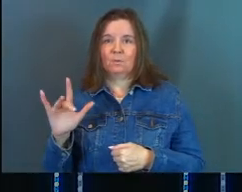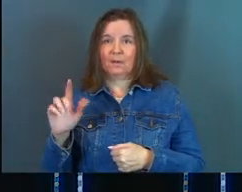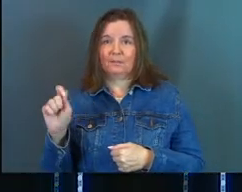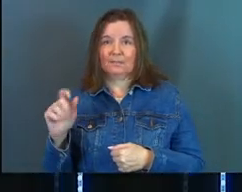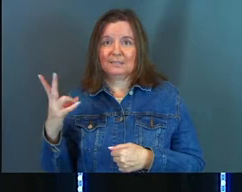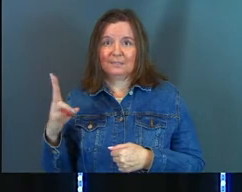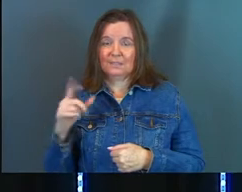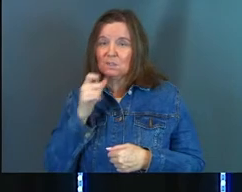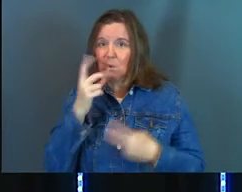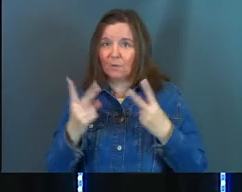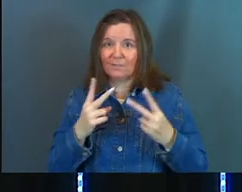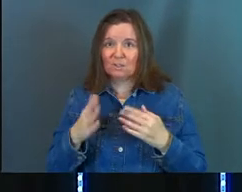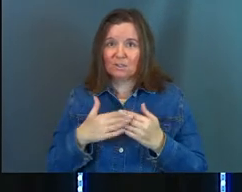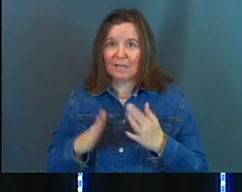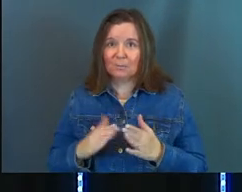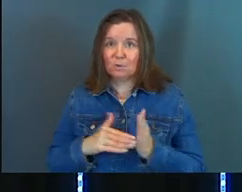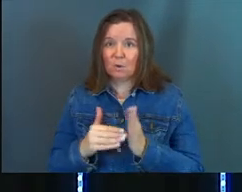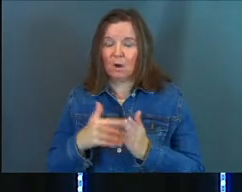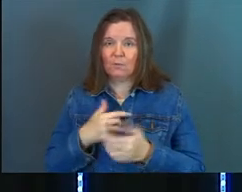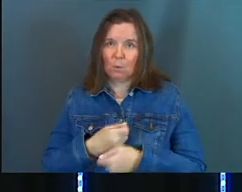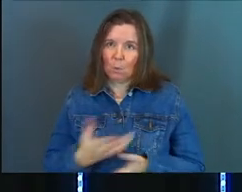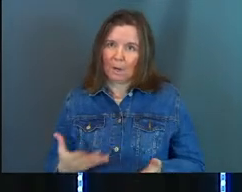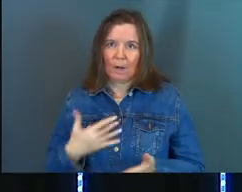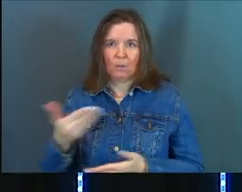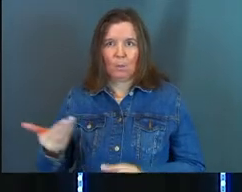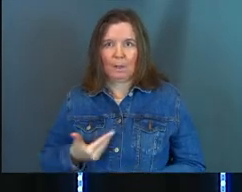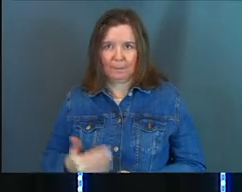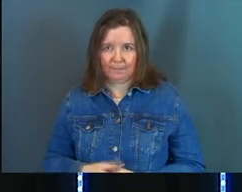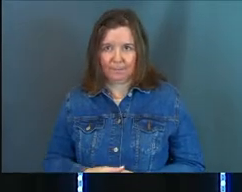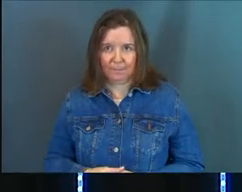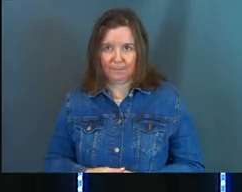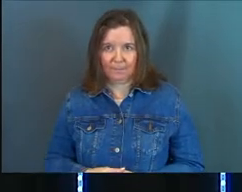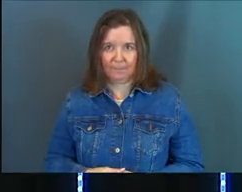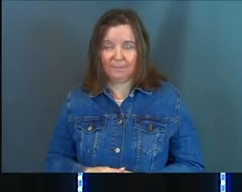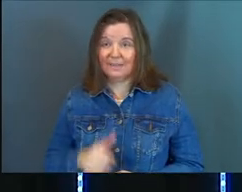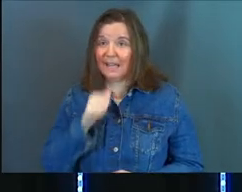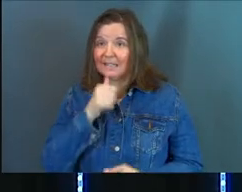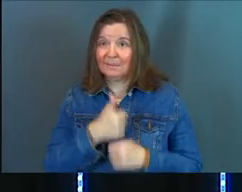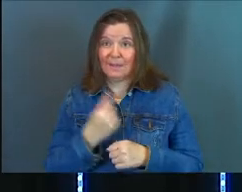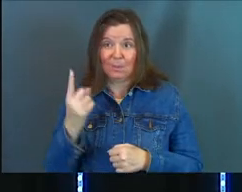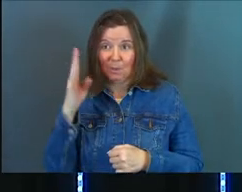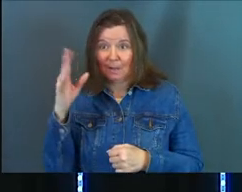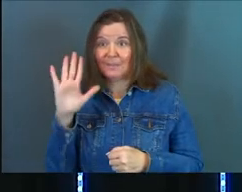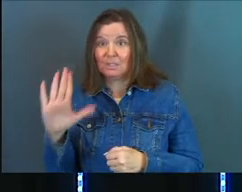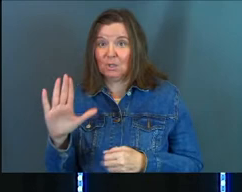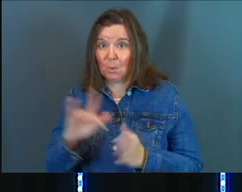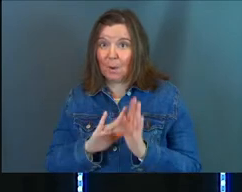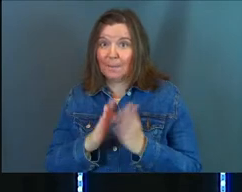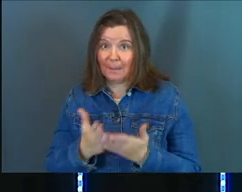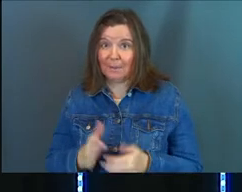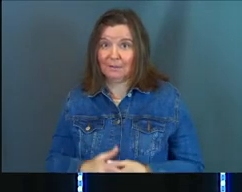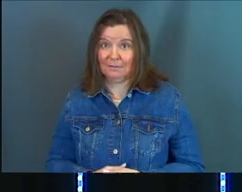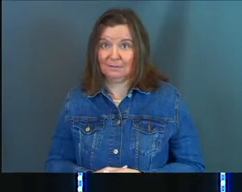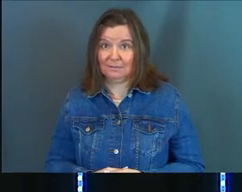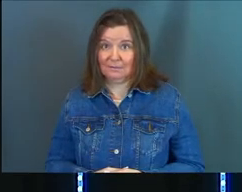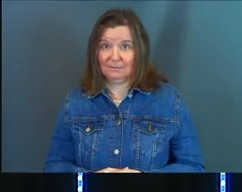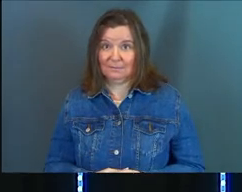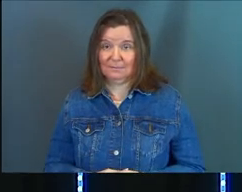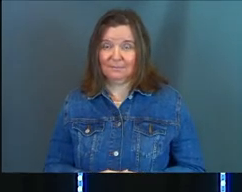25:17, don't visit your neighbors too often or you will wear out your welcome. I didn't make that one up. That's in your Bible.